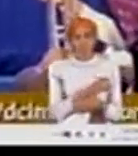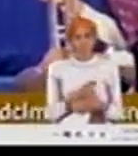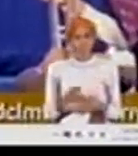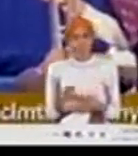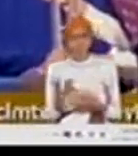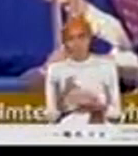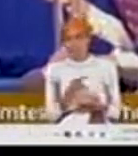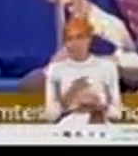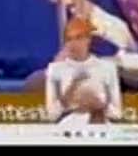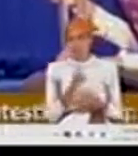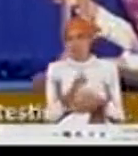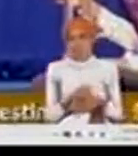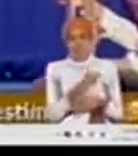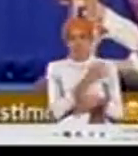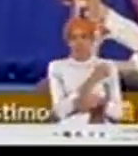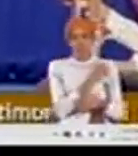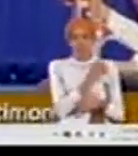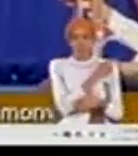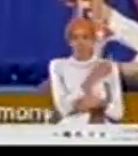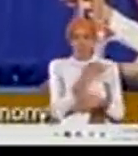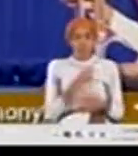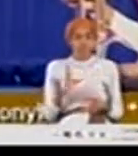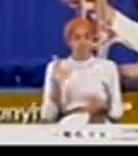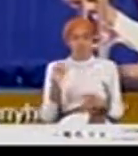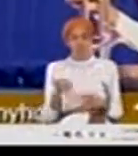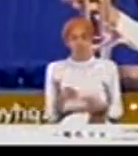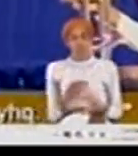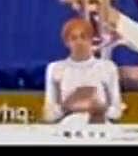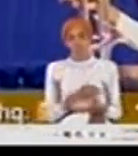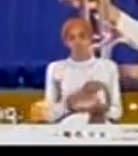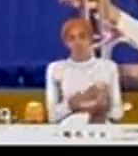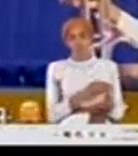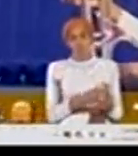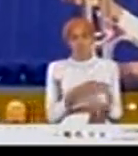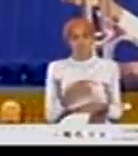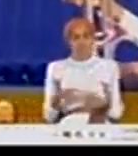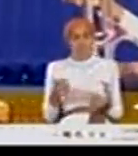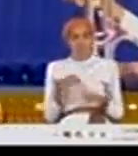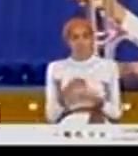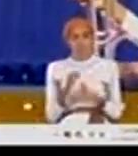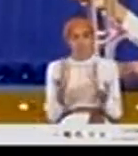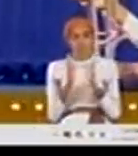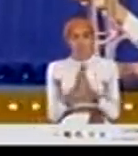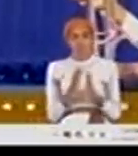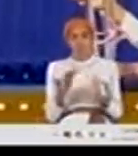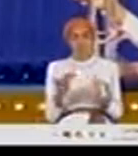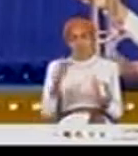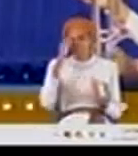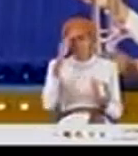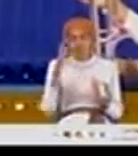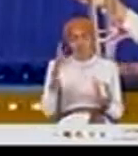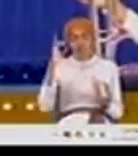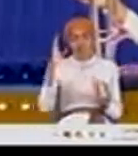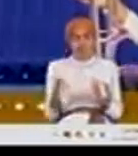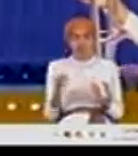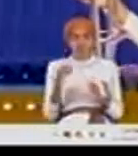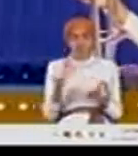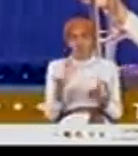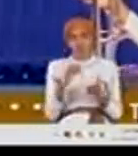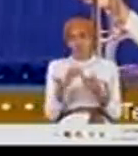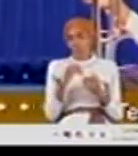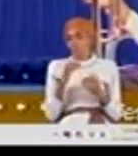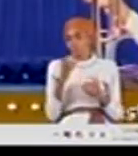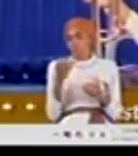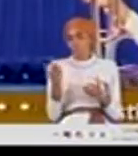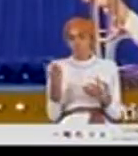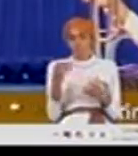for healing, but to no avail. But at the prayer of the man of God this evening, he received his healing. Let us hear from him.